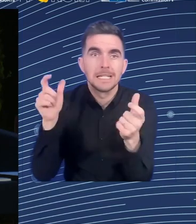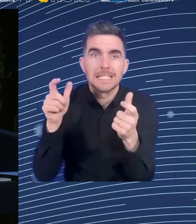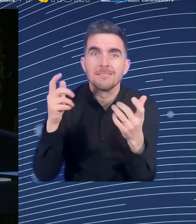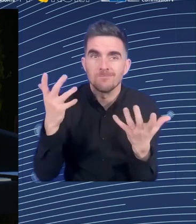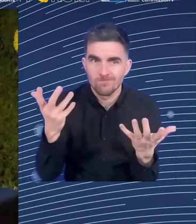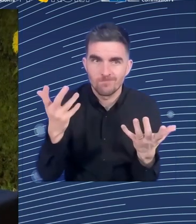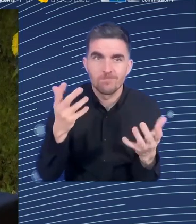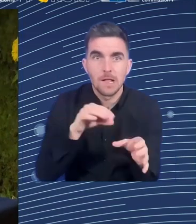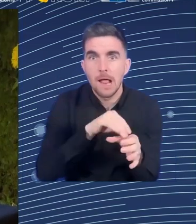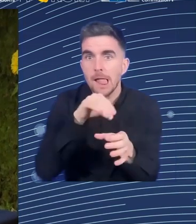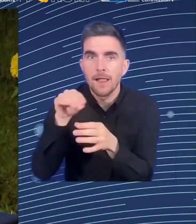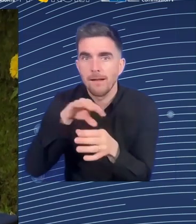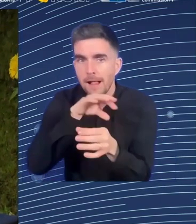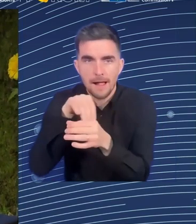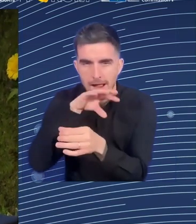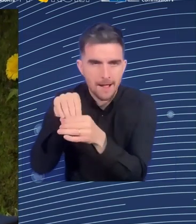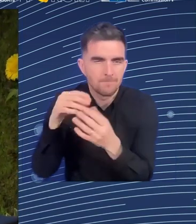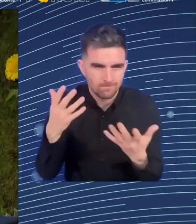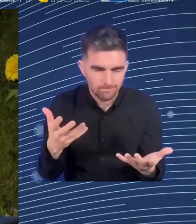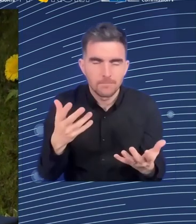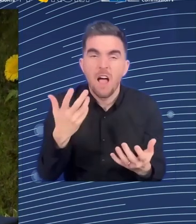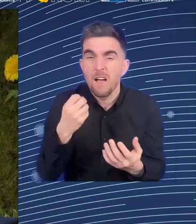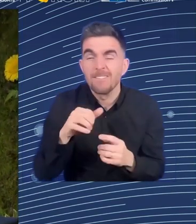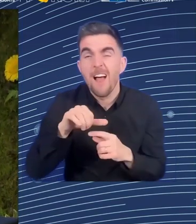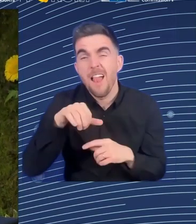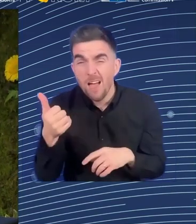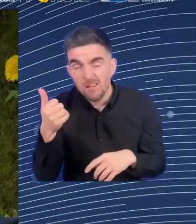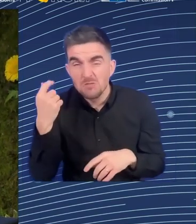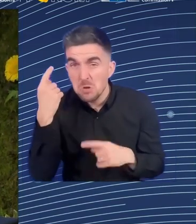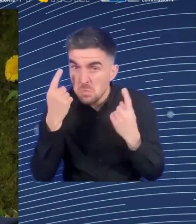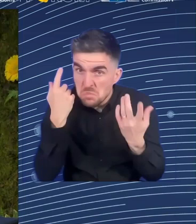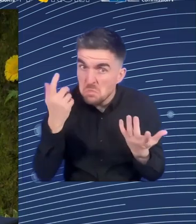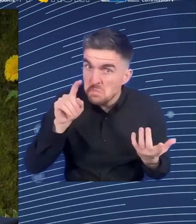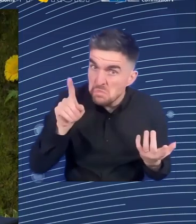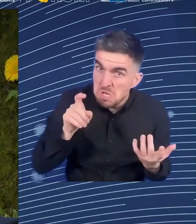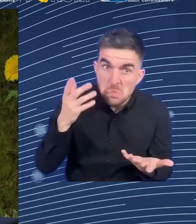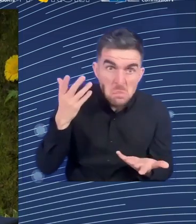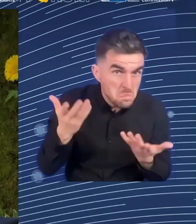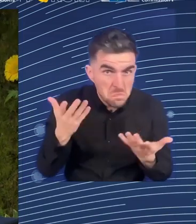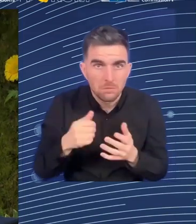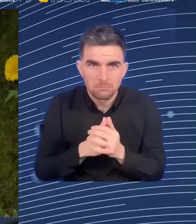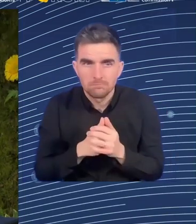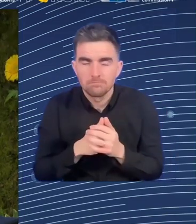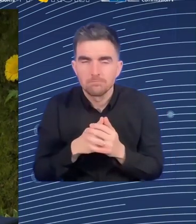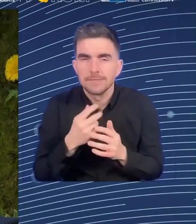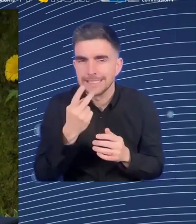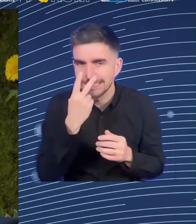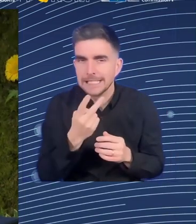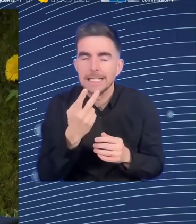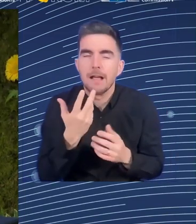imperfections. For example, small and medium enterprises, they're more exposed to inefficiencies of the